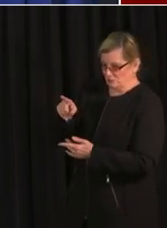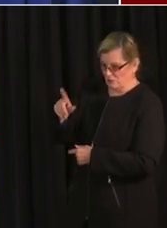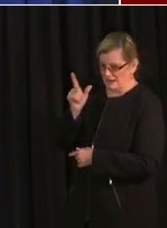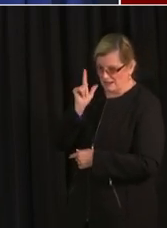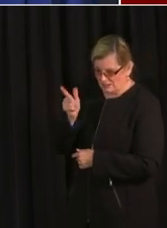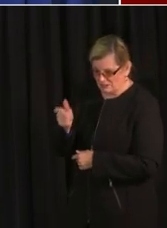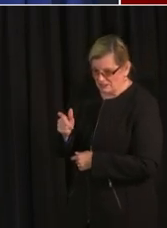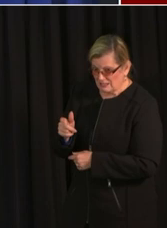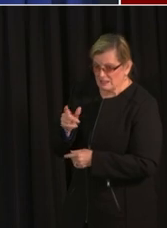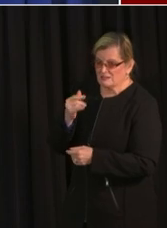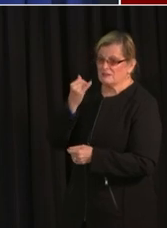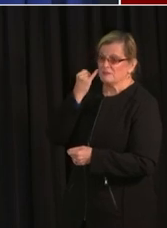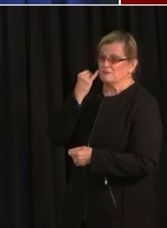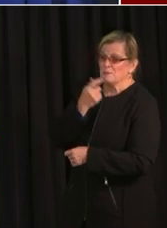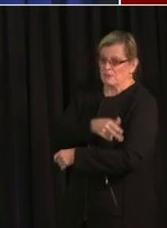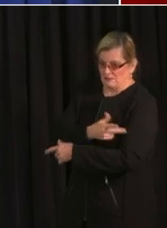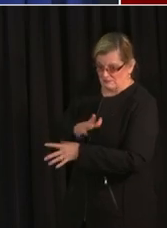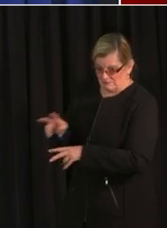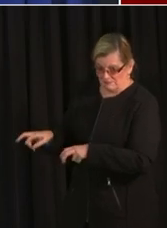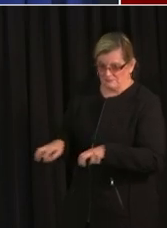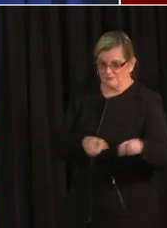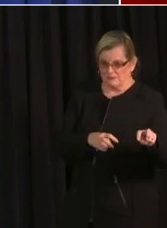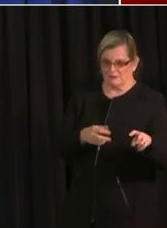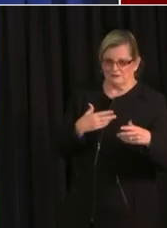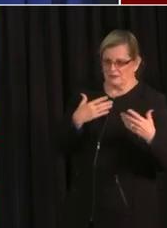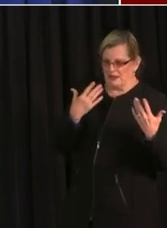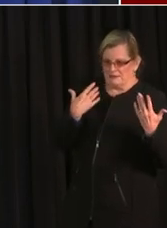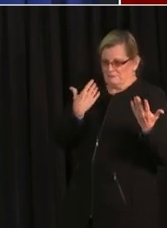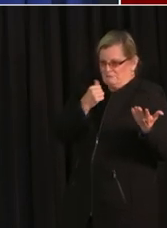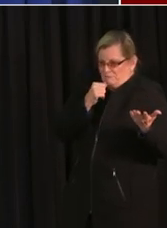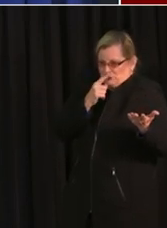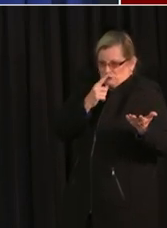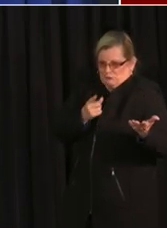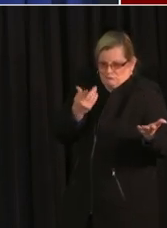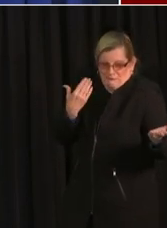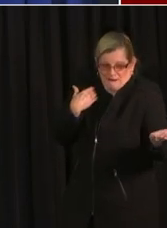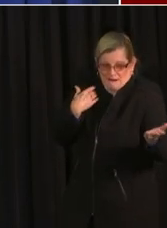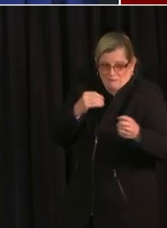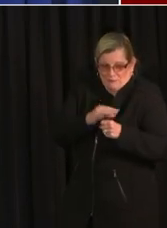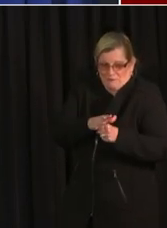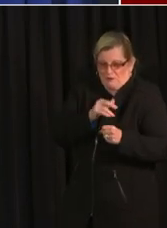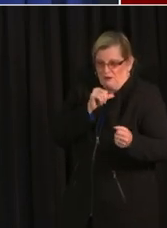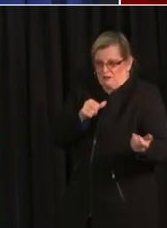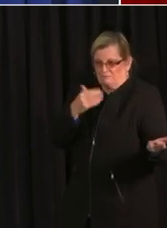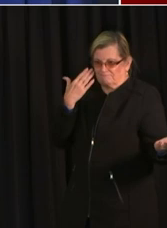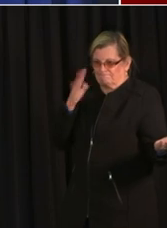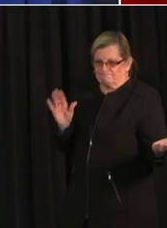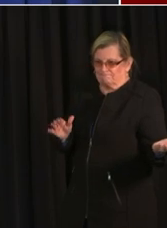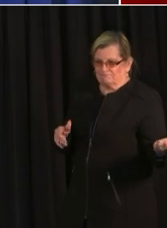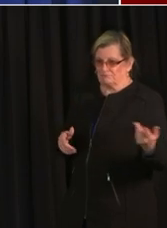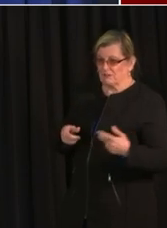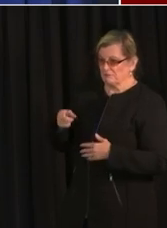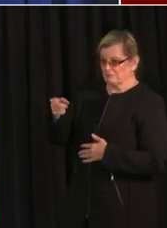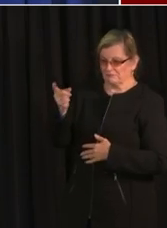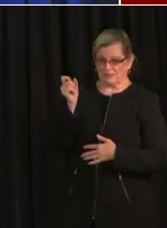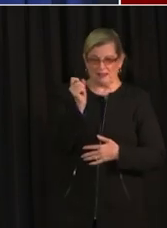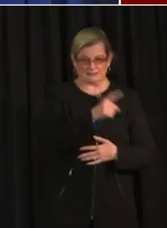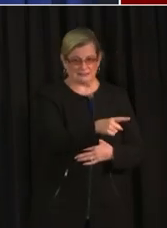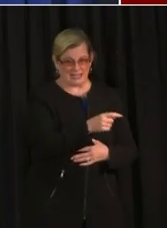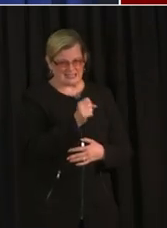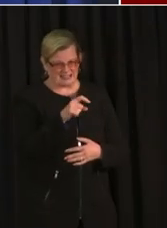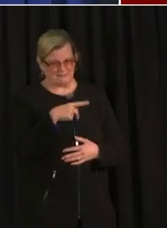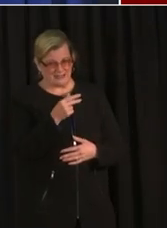were transferred, if they were part of the patients on the COVID unit. Any one hospital that they're assigned to